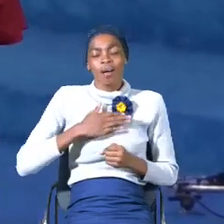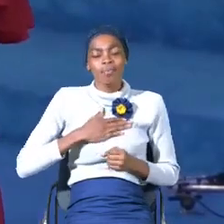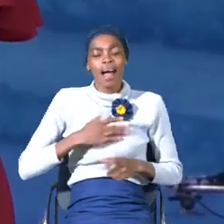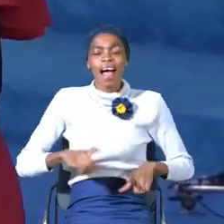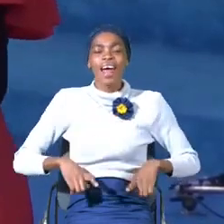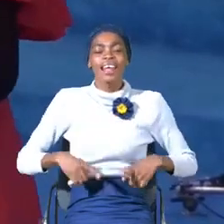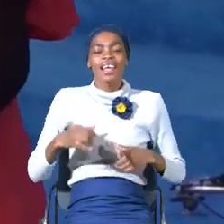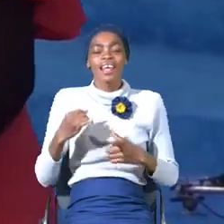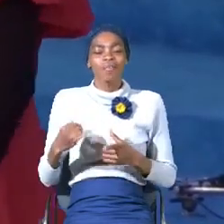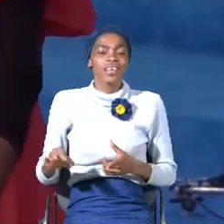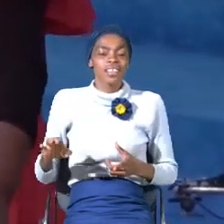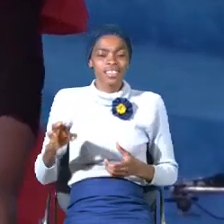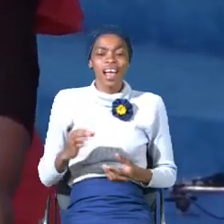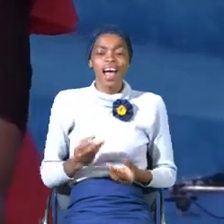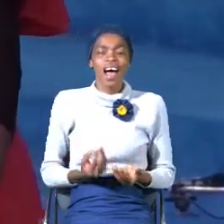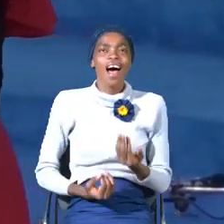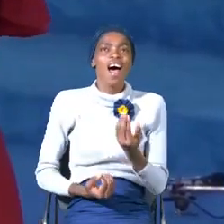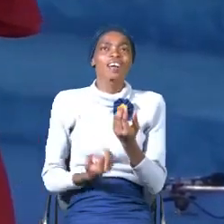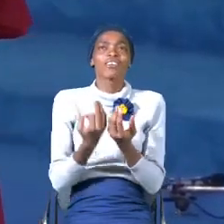Receive this living